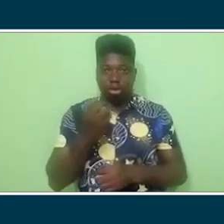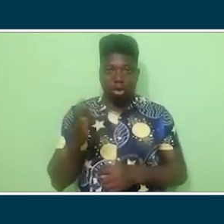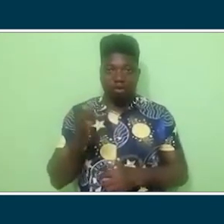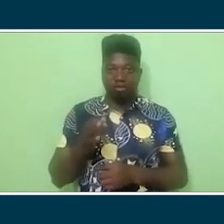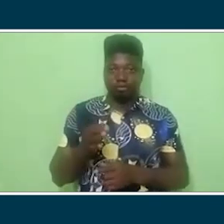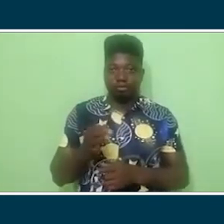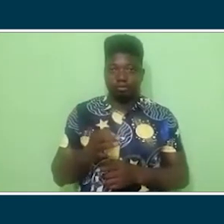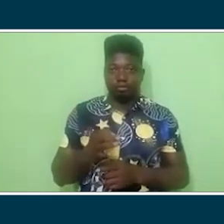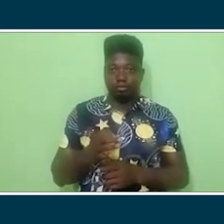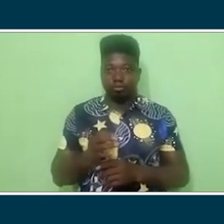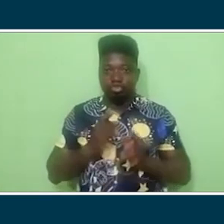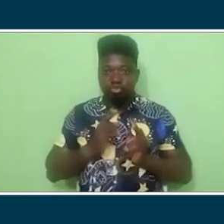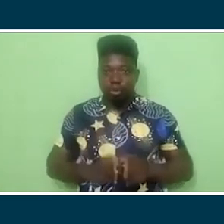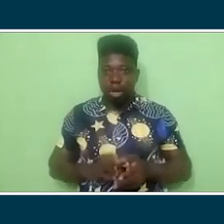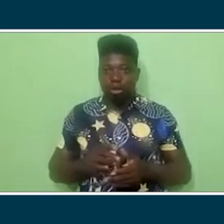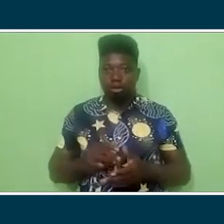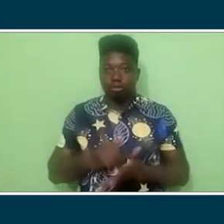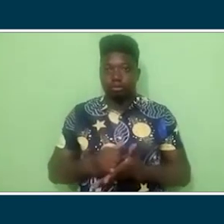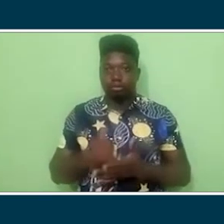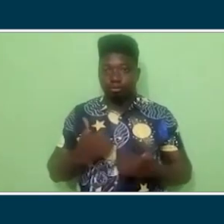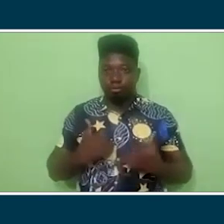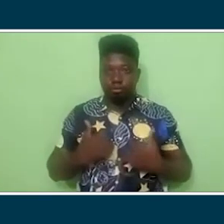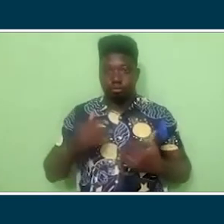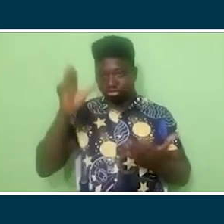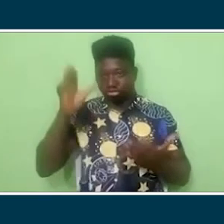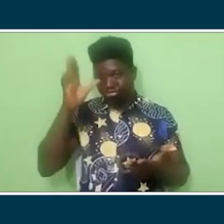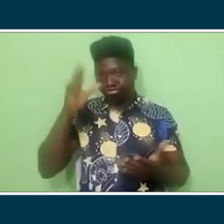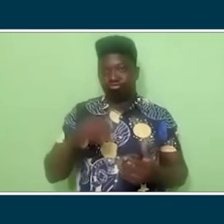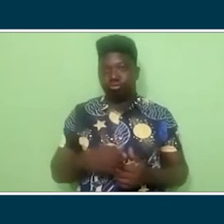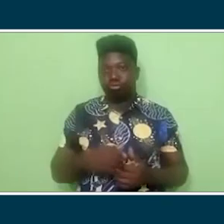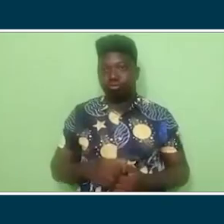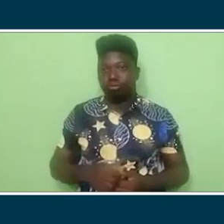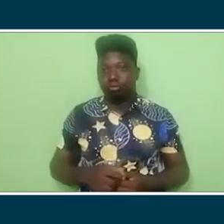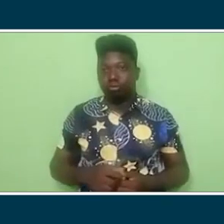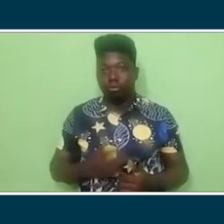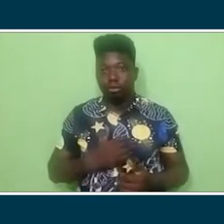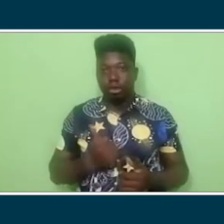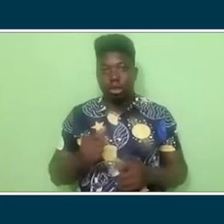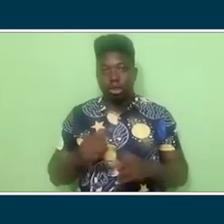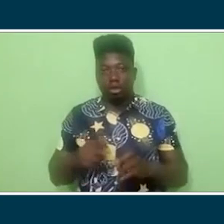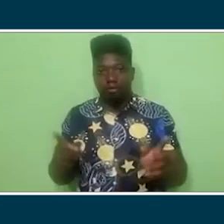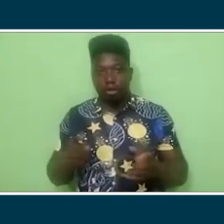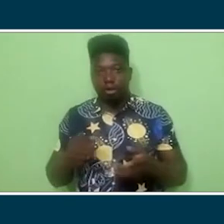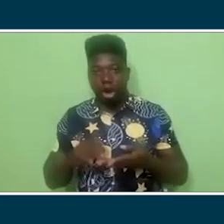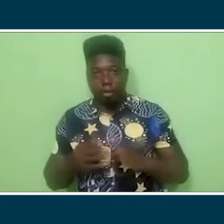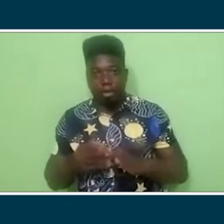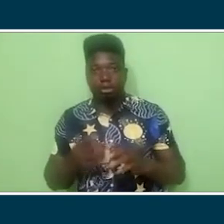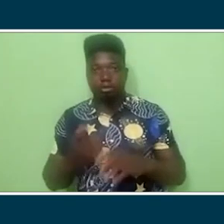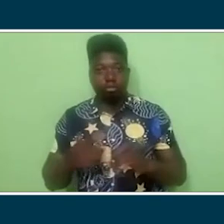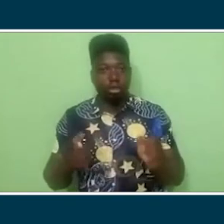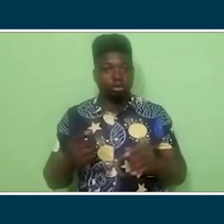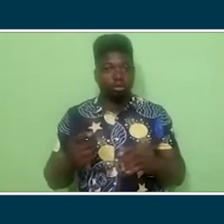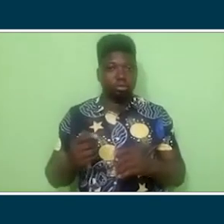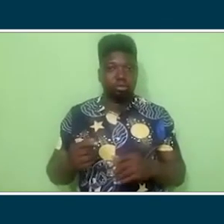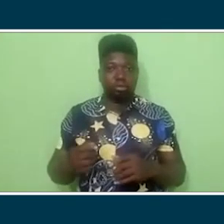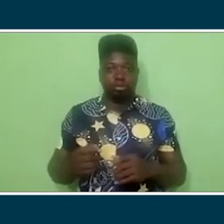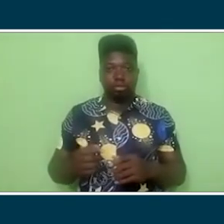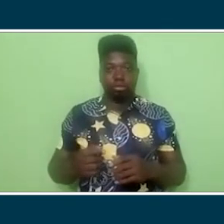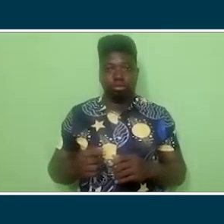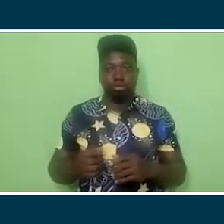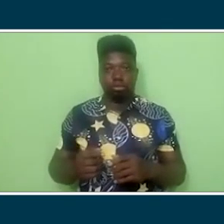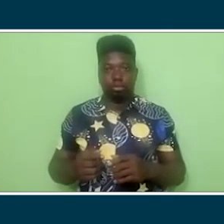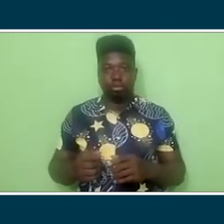harm that they've caused and hopefully do that again to a different community. But online with the tools of like blocking and kind of